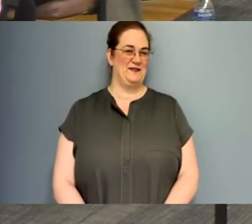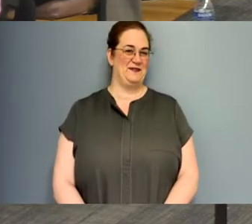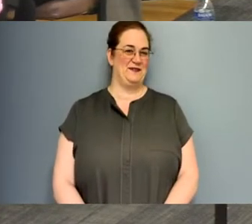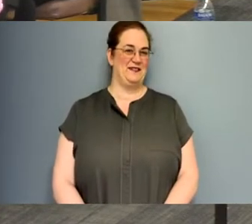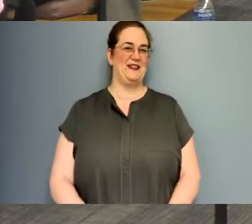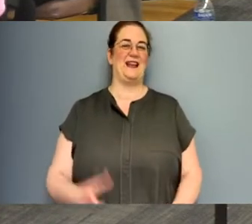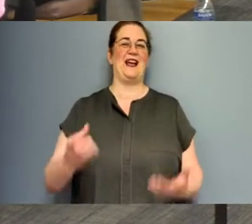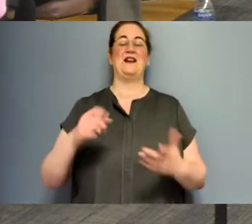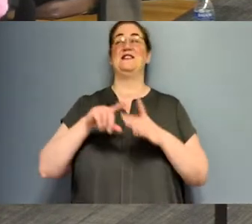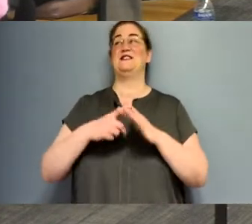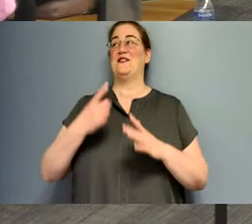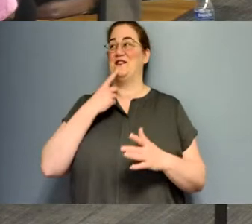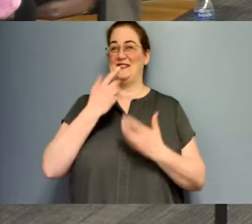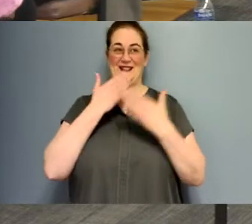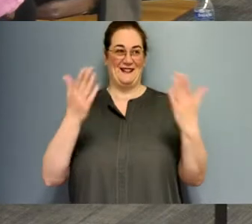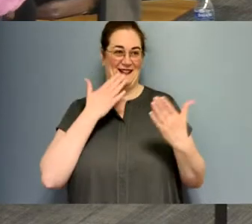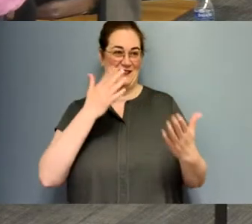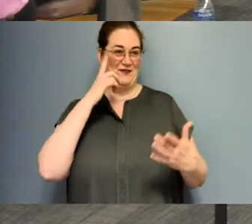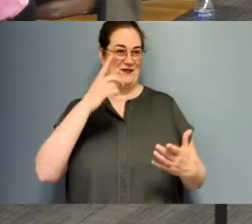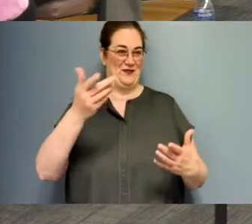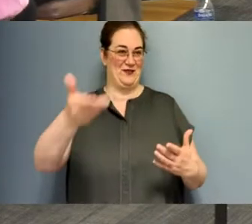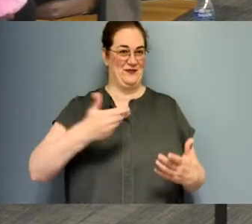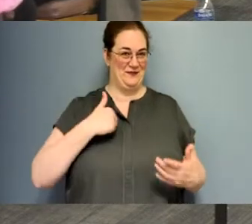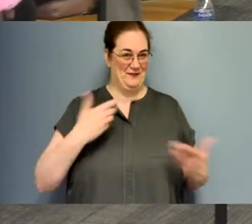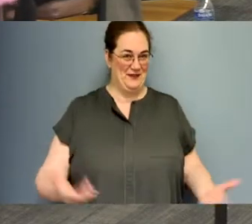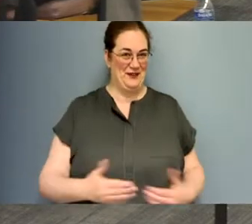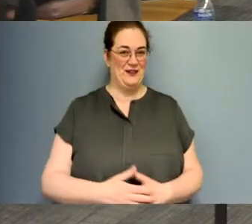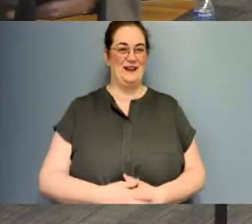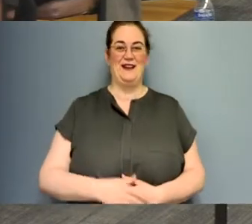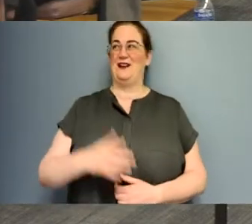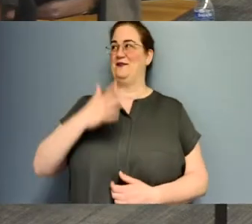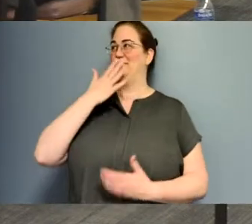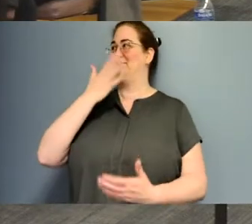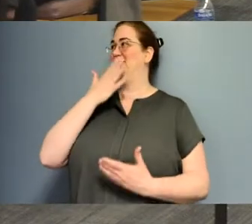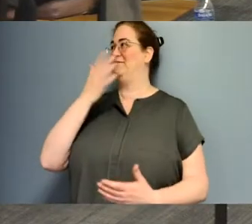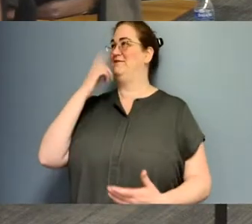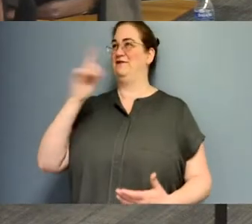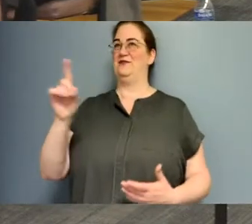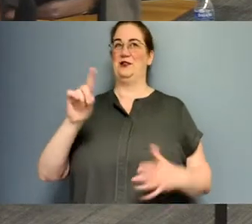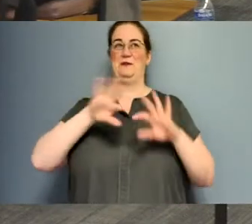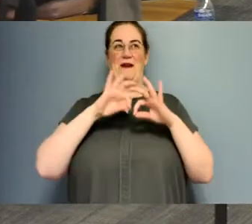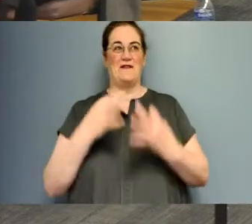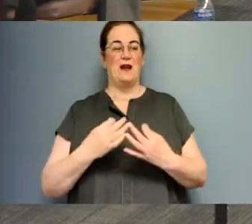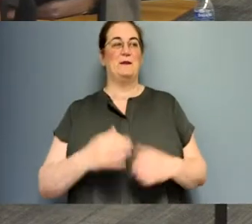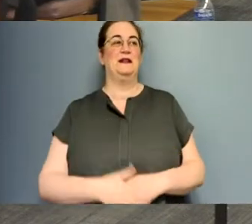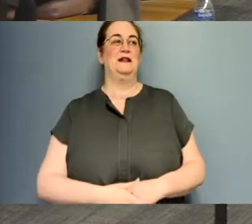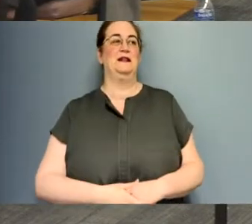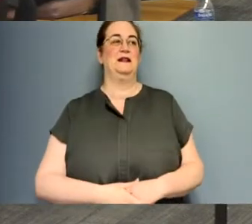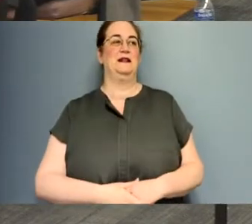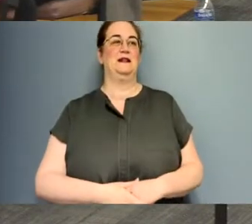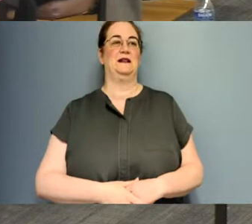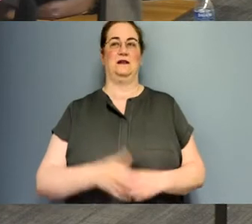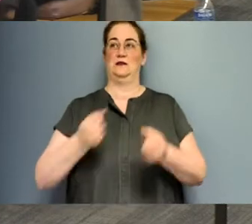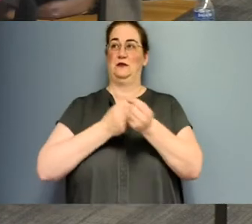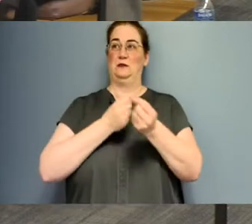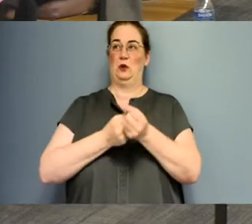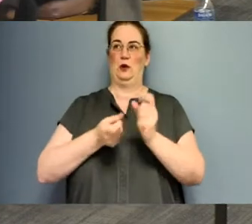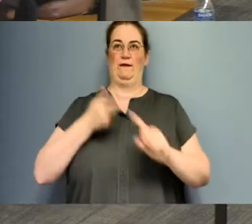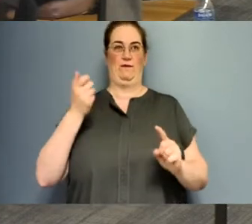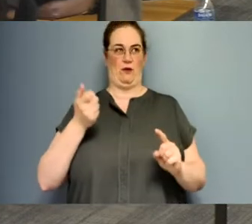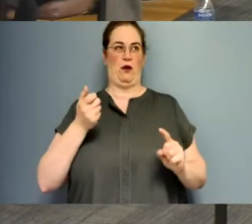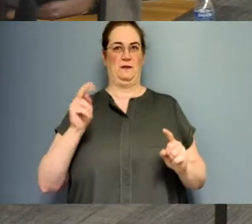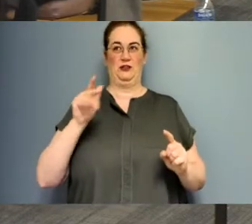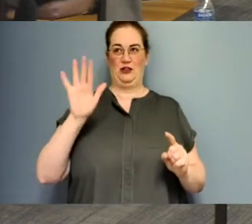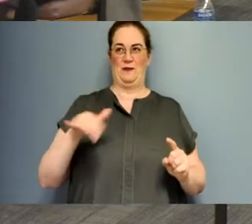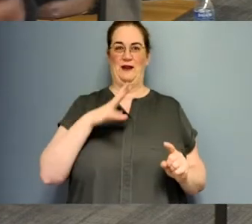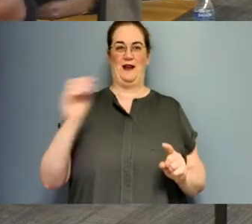I wanted to start off with saying thank you for having me. I'm very grateful for my family, the support from Neshaminy, and